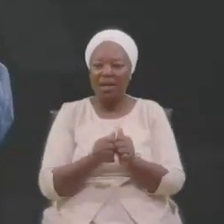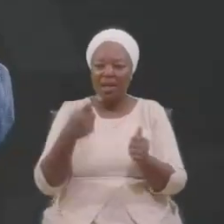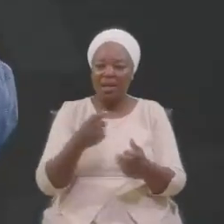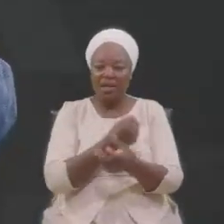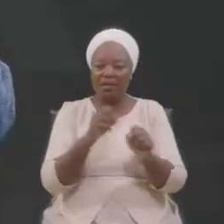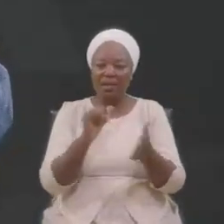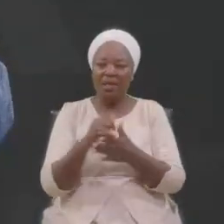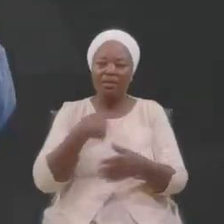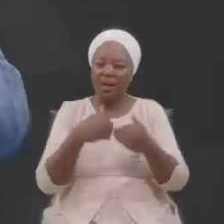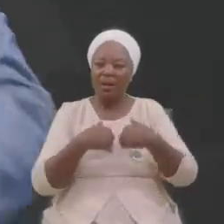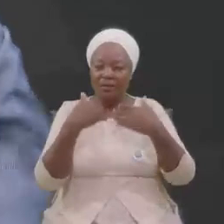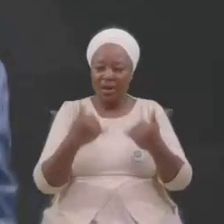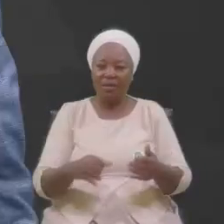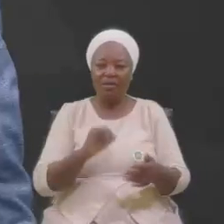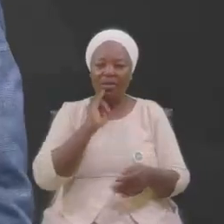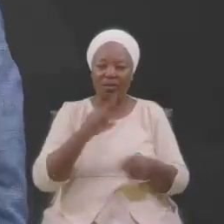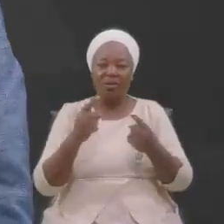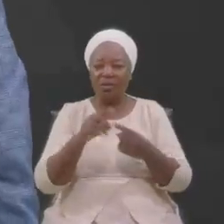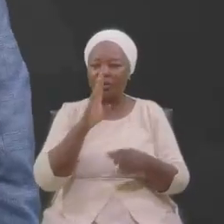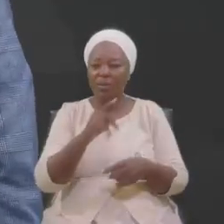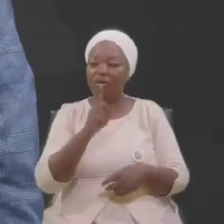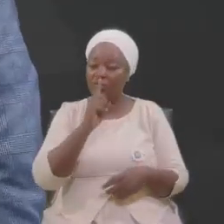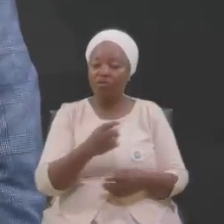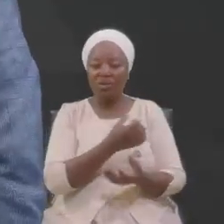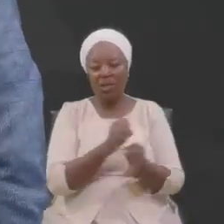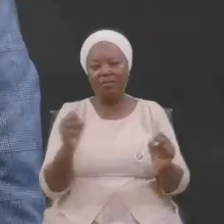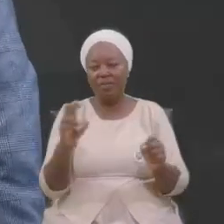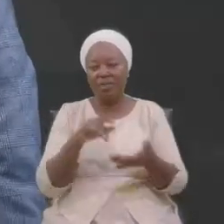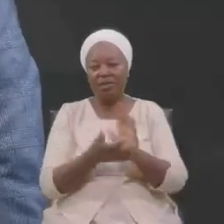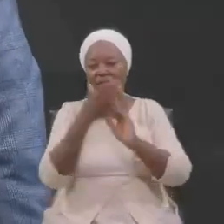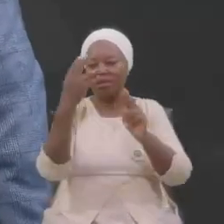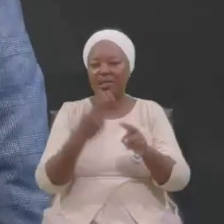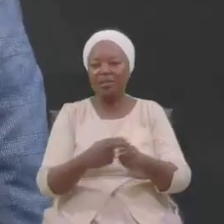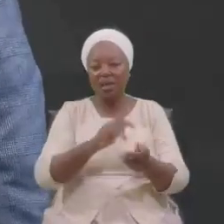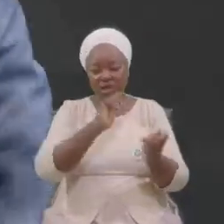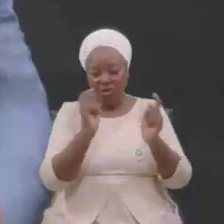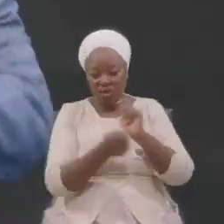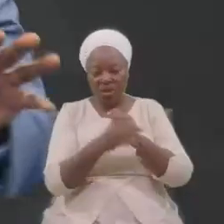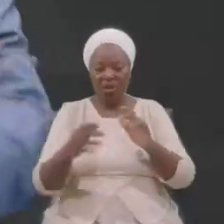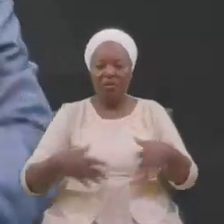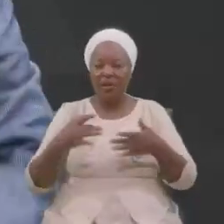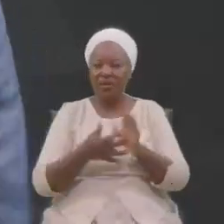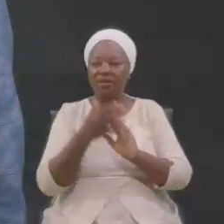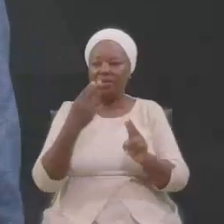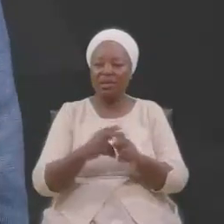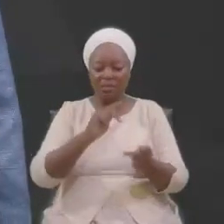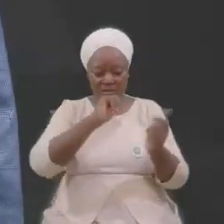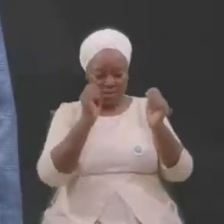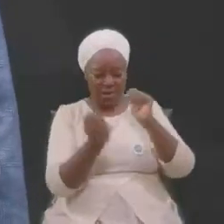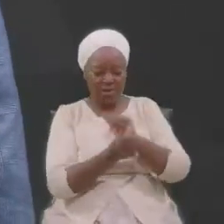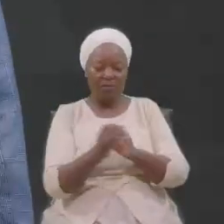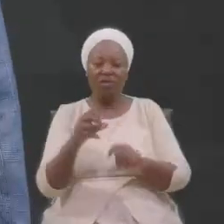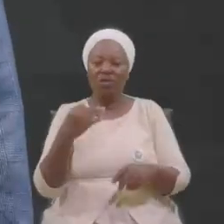is going to be genuine salvation. Change of life, transformation of